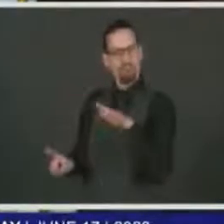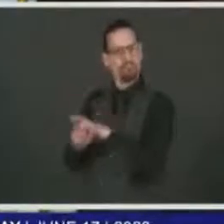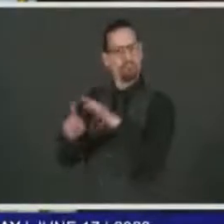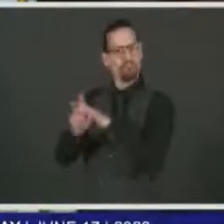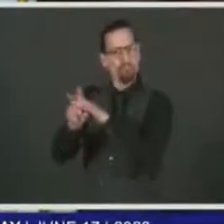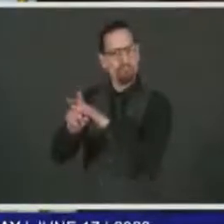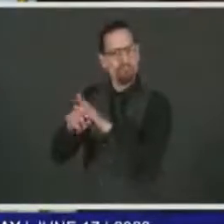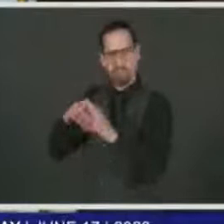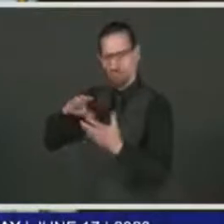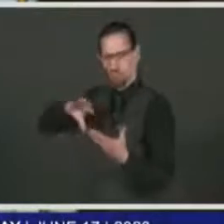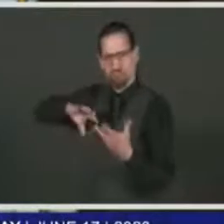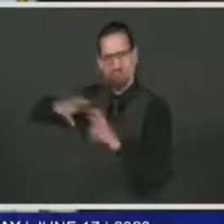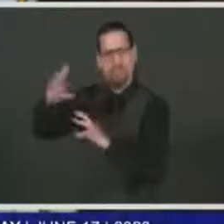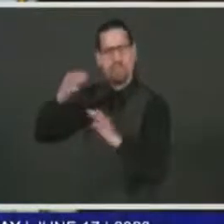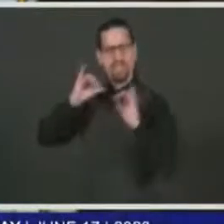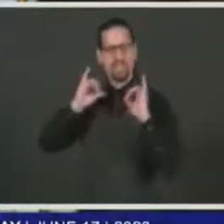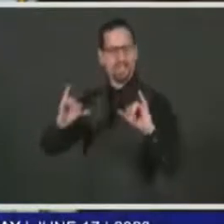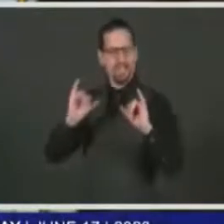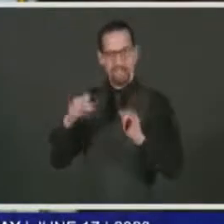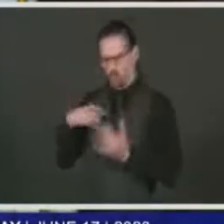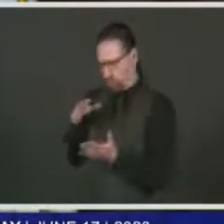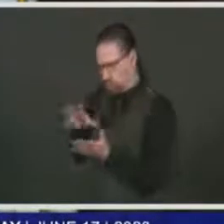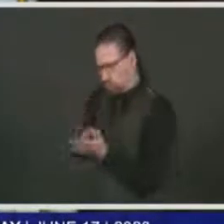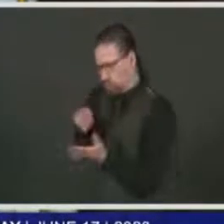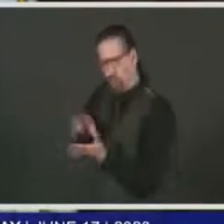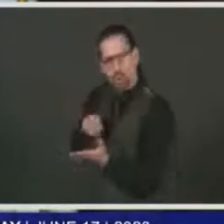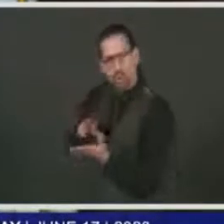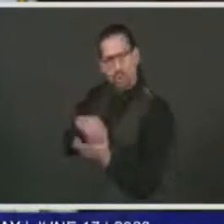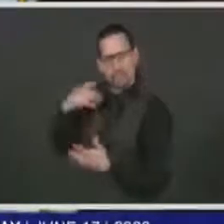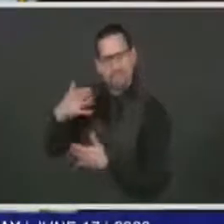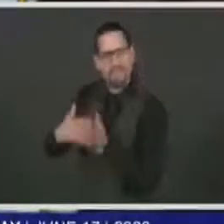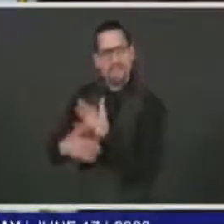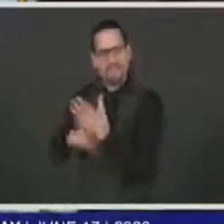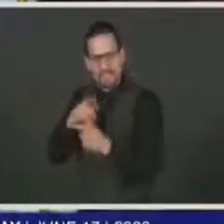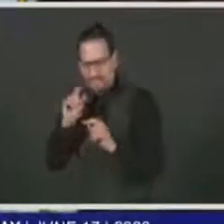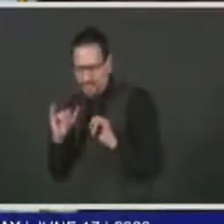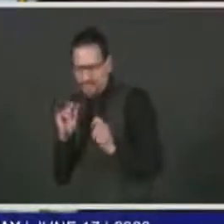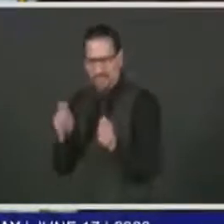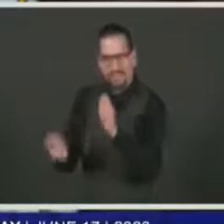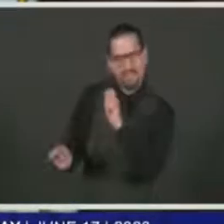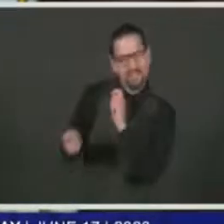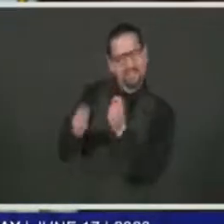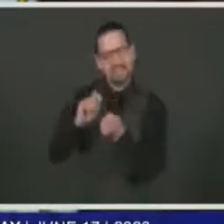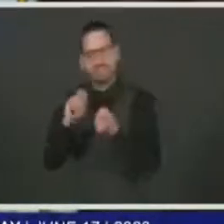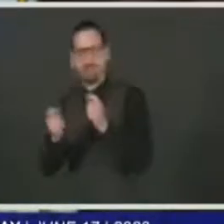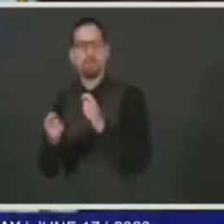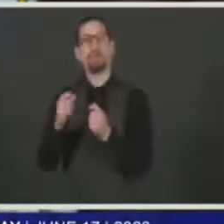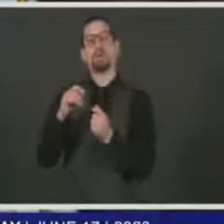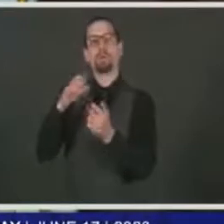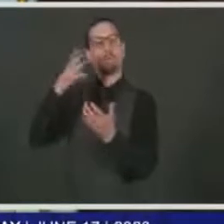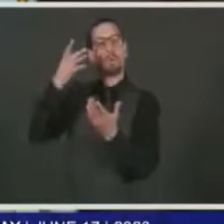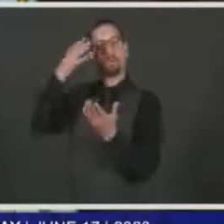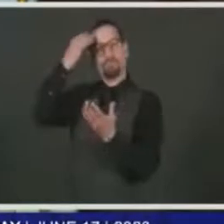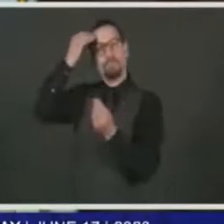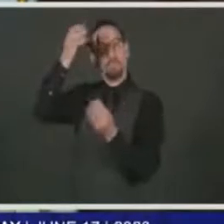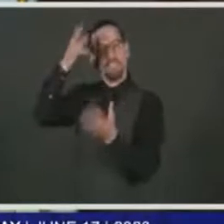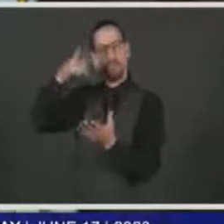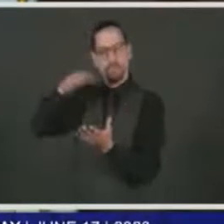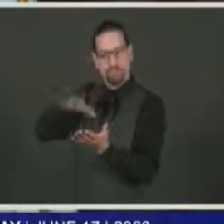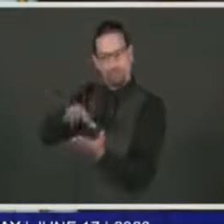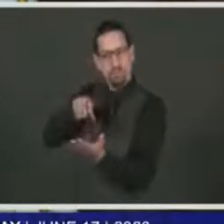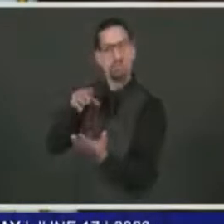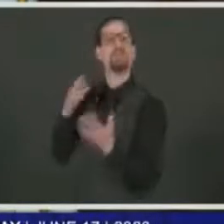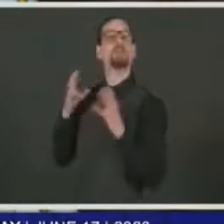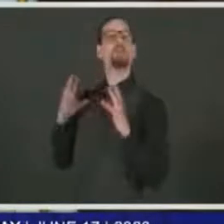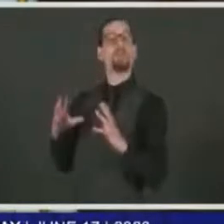good parts of it, and making a Rhode Island a better Rhode Island on the other side of it. So, for example, we've learned that there